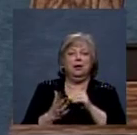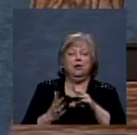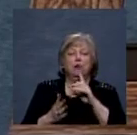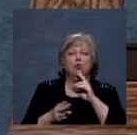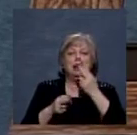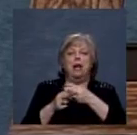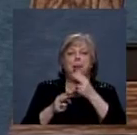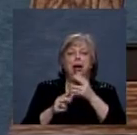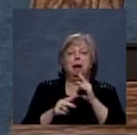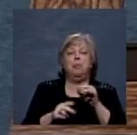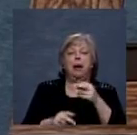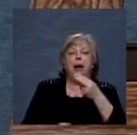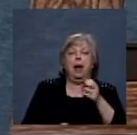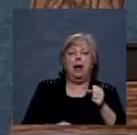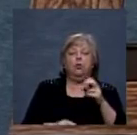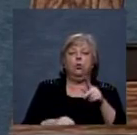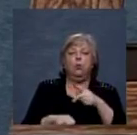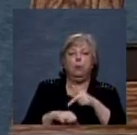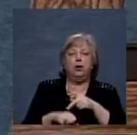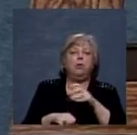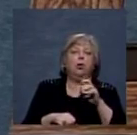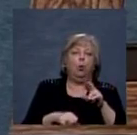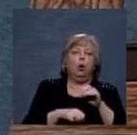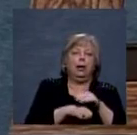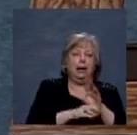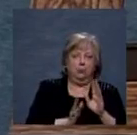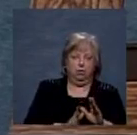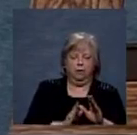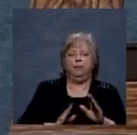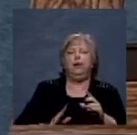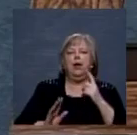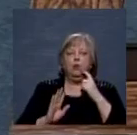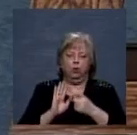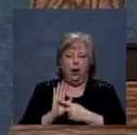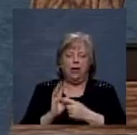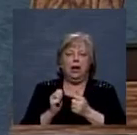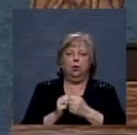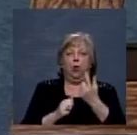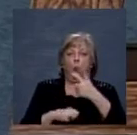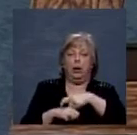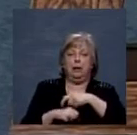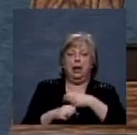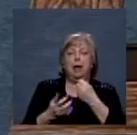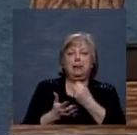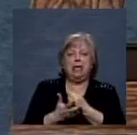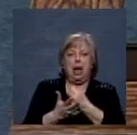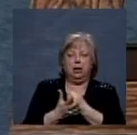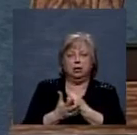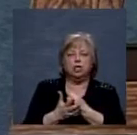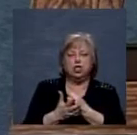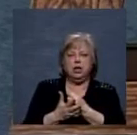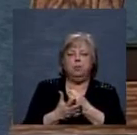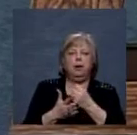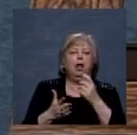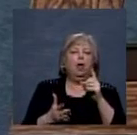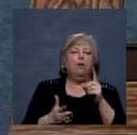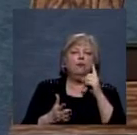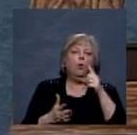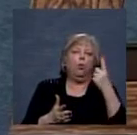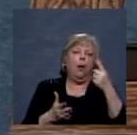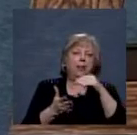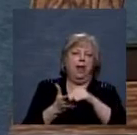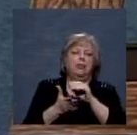nominated by their high school principal or counselor. They're recognized with a one-time scholarship in the amount of $1,000